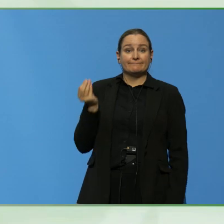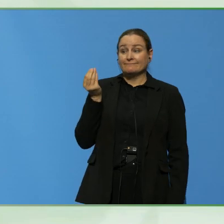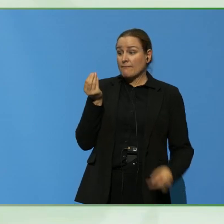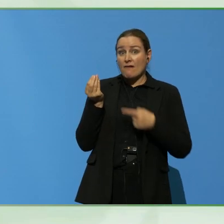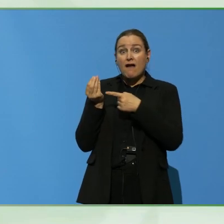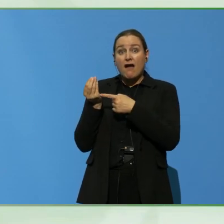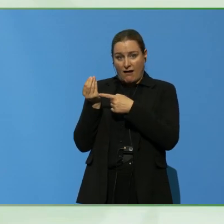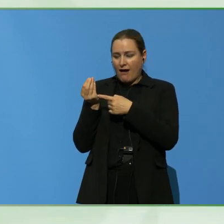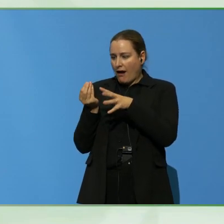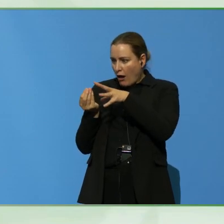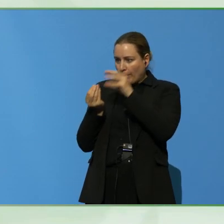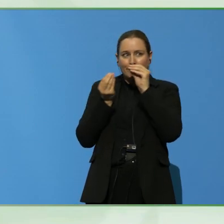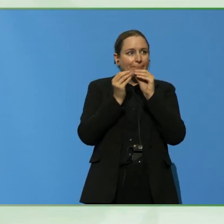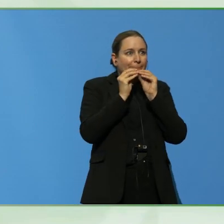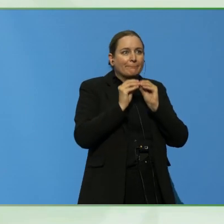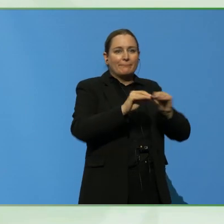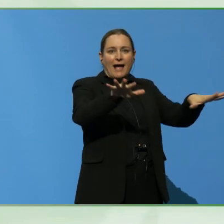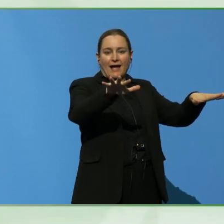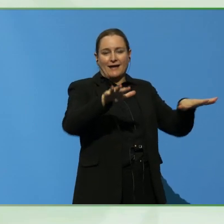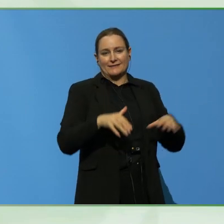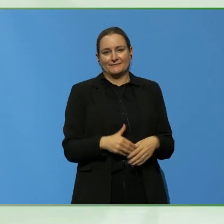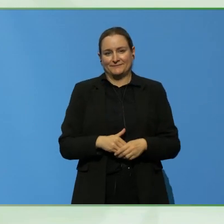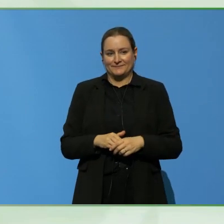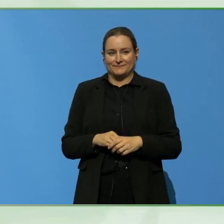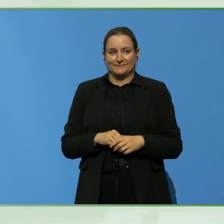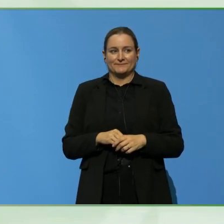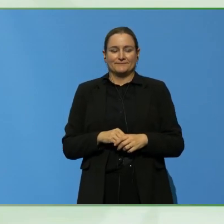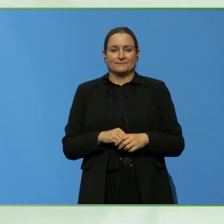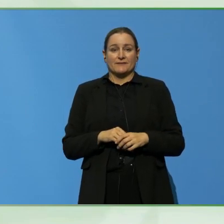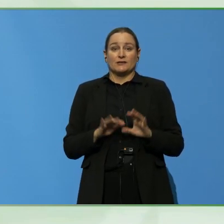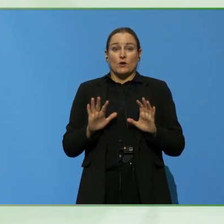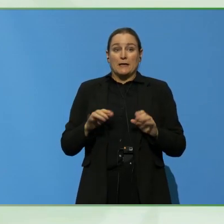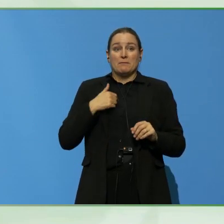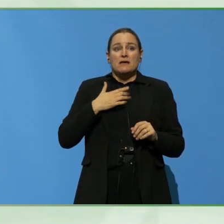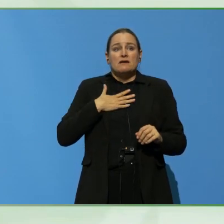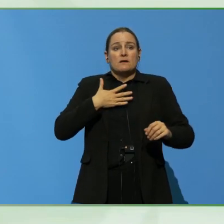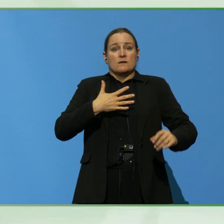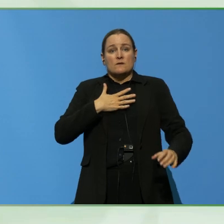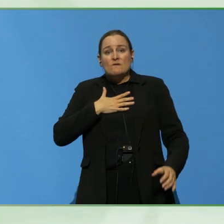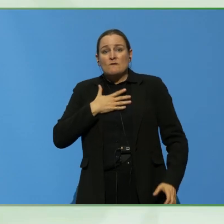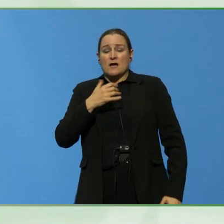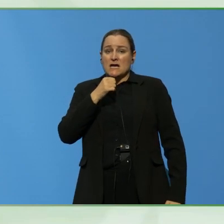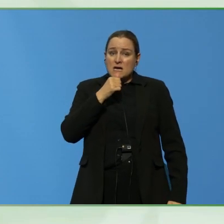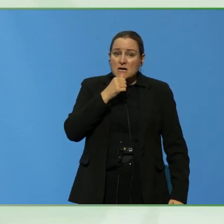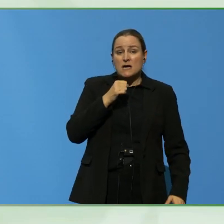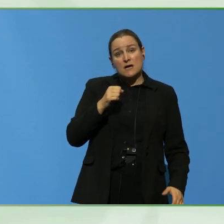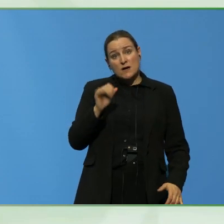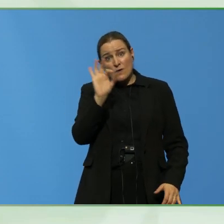available all around the globe. And if I'm sounding out of breath, it's because I was running